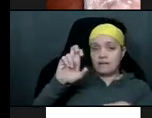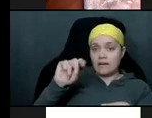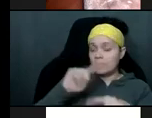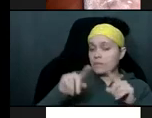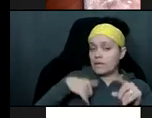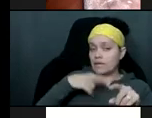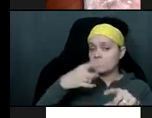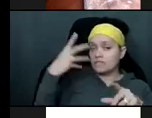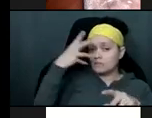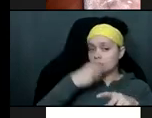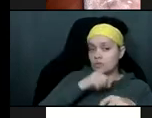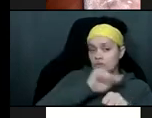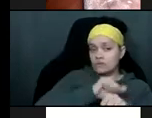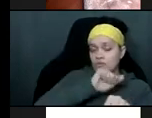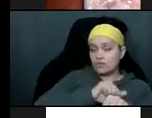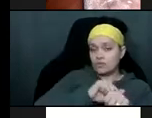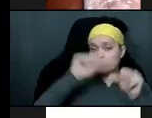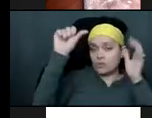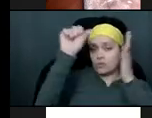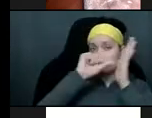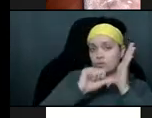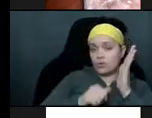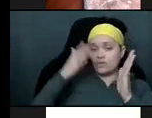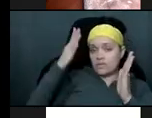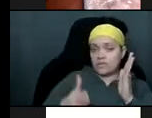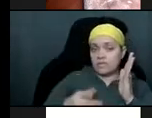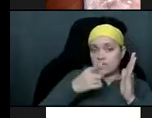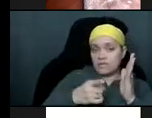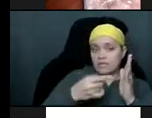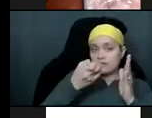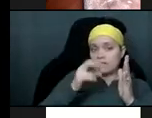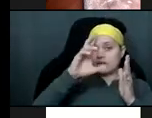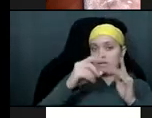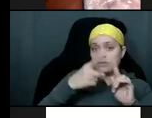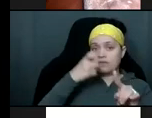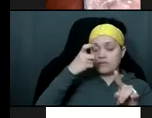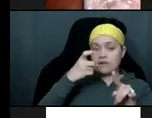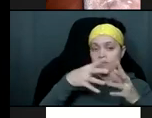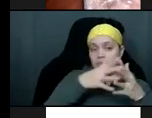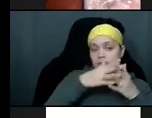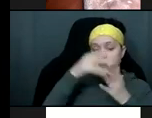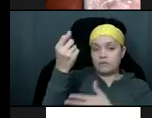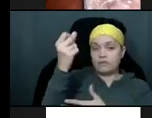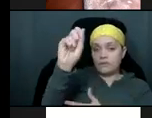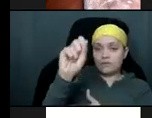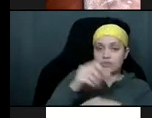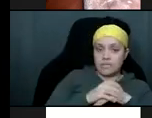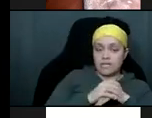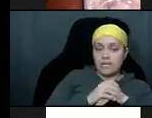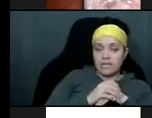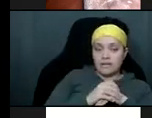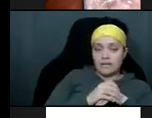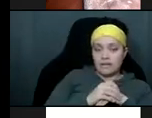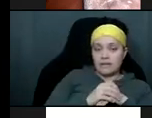this remarkable stone carving on the side of heroes from the American Revolution. I'm sorry,